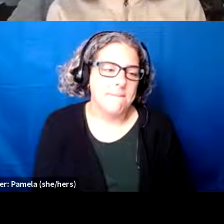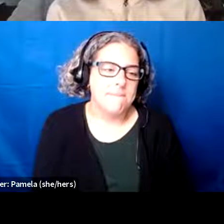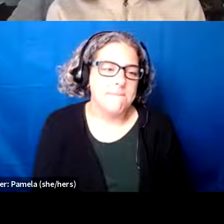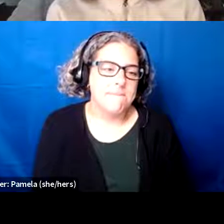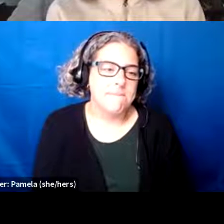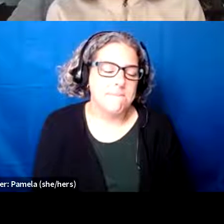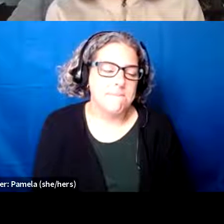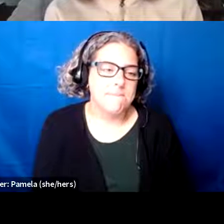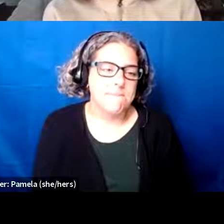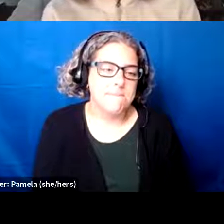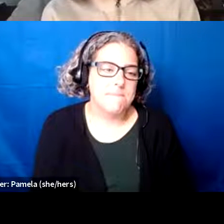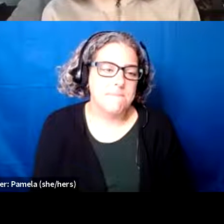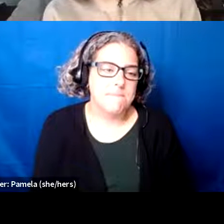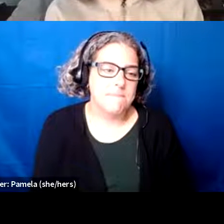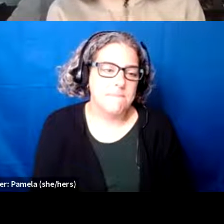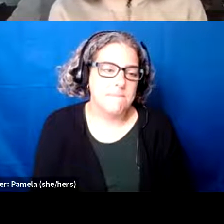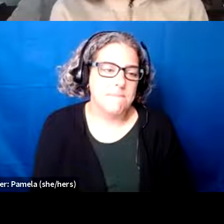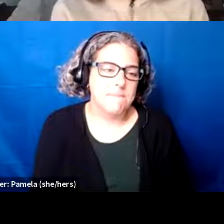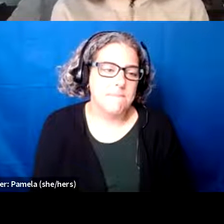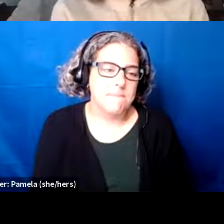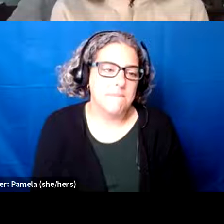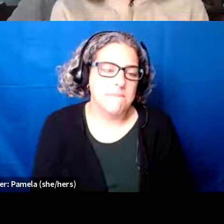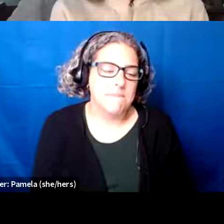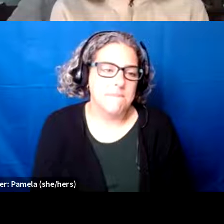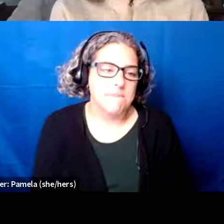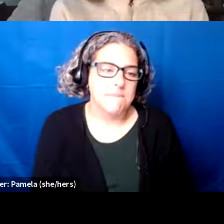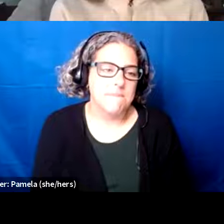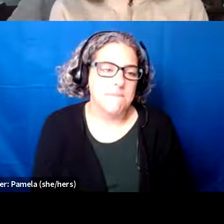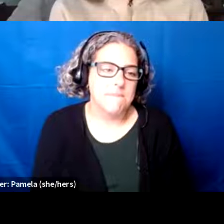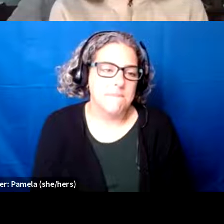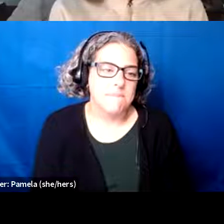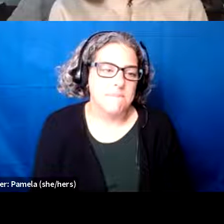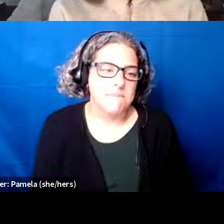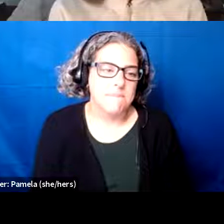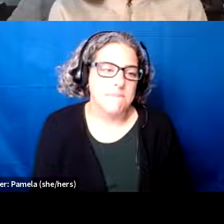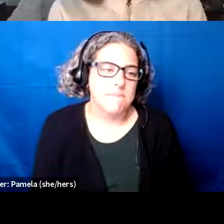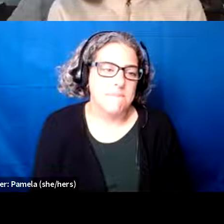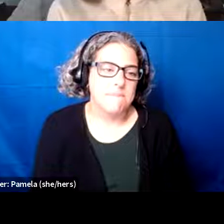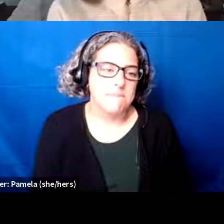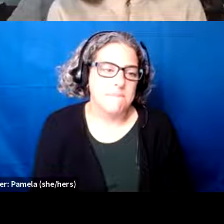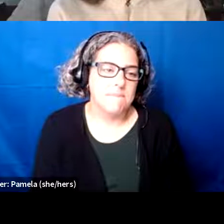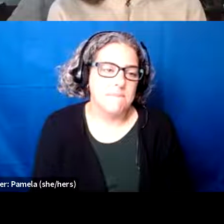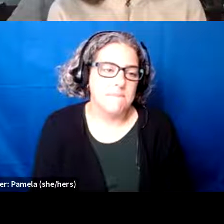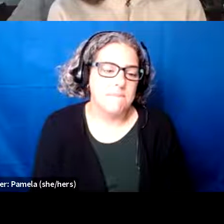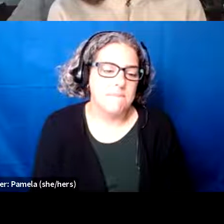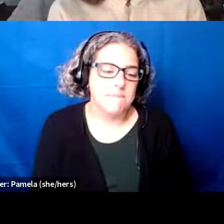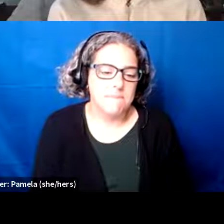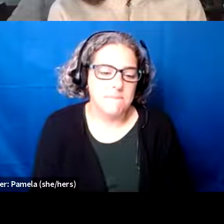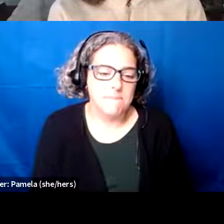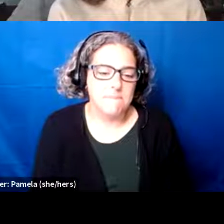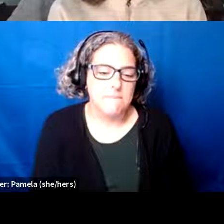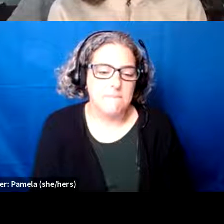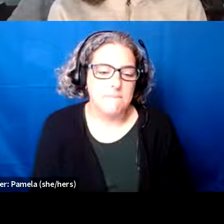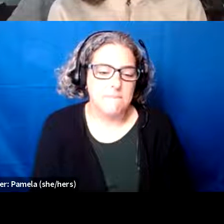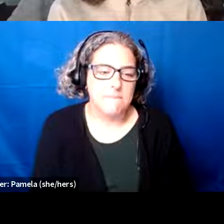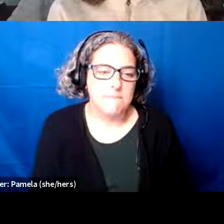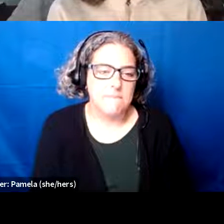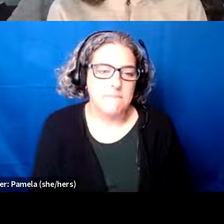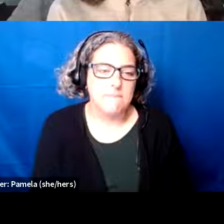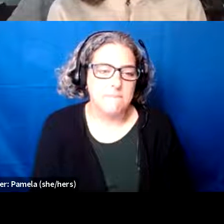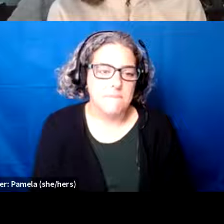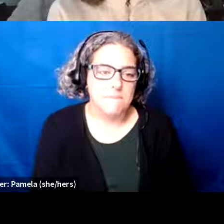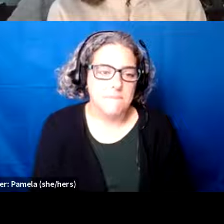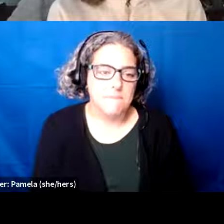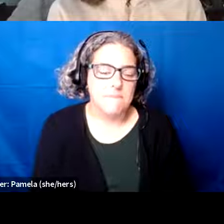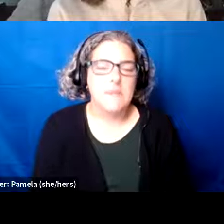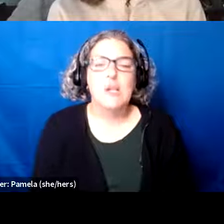That is by if you take your mouse and hover your mouse